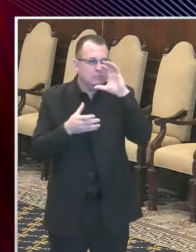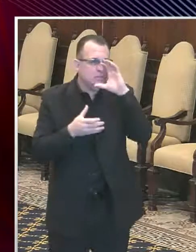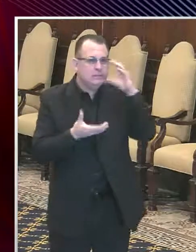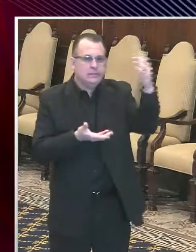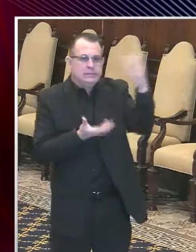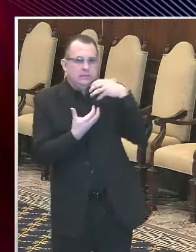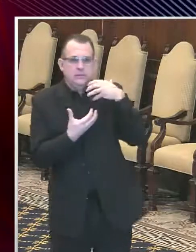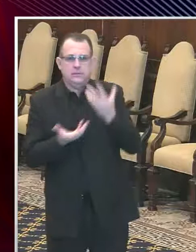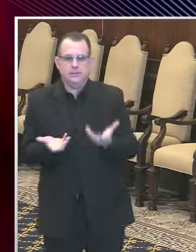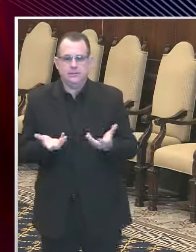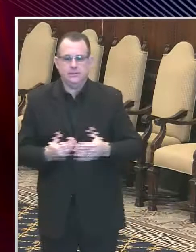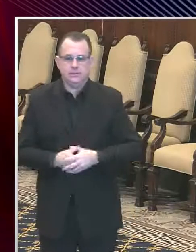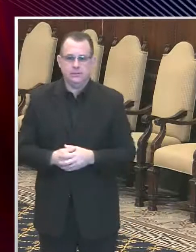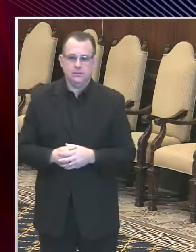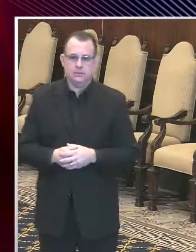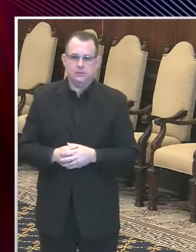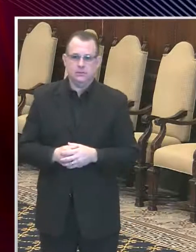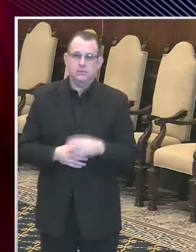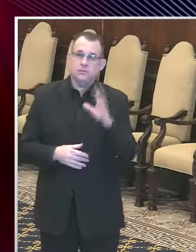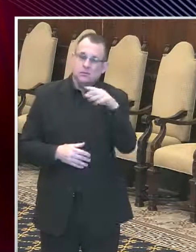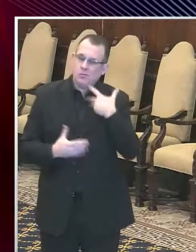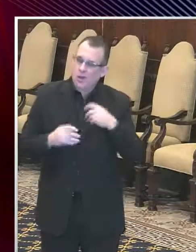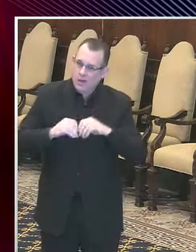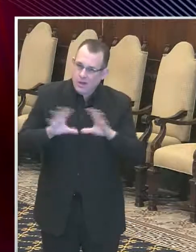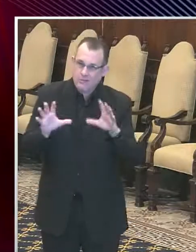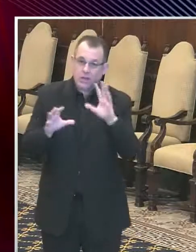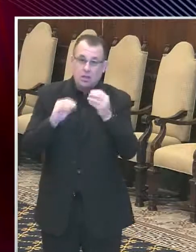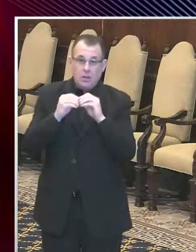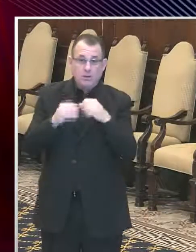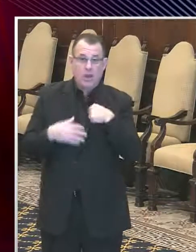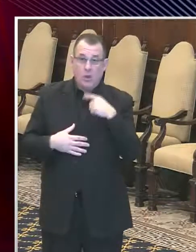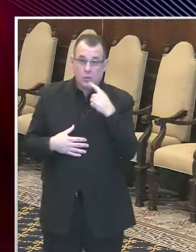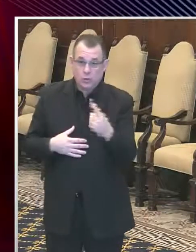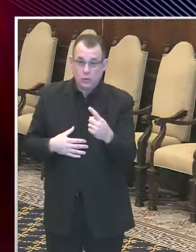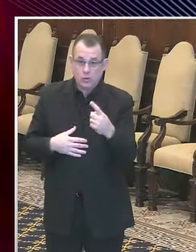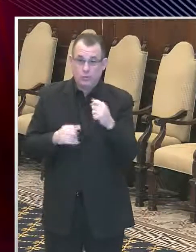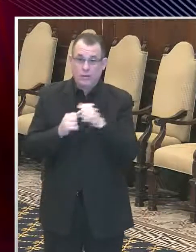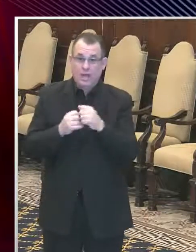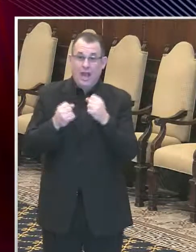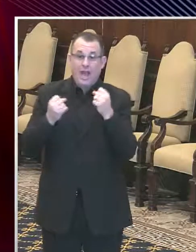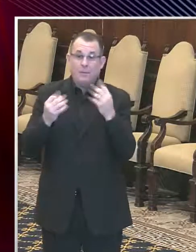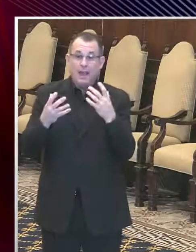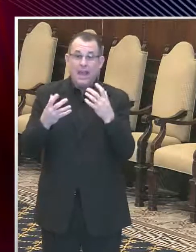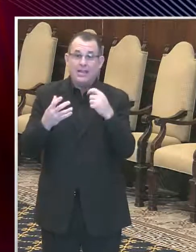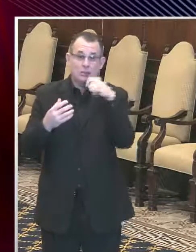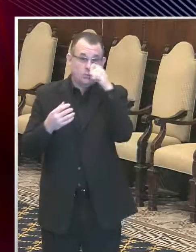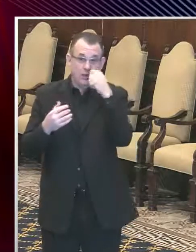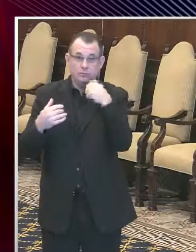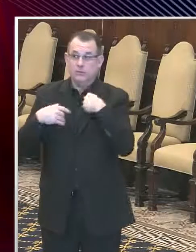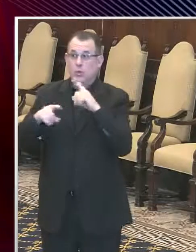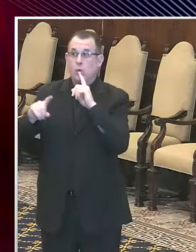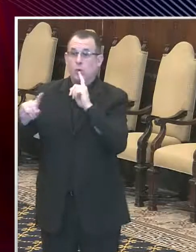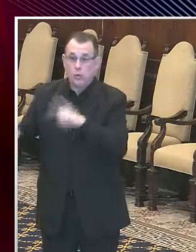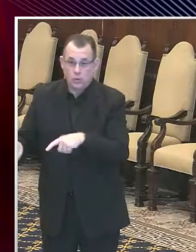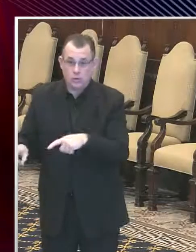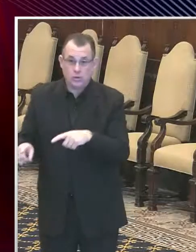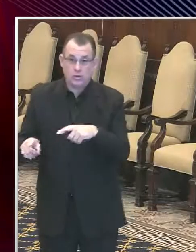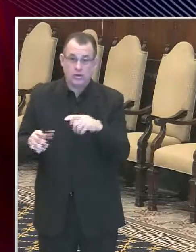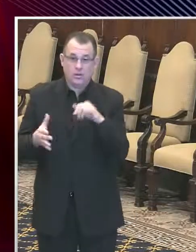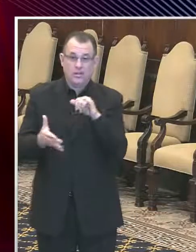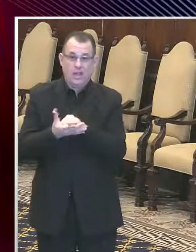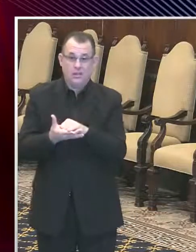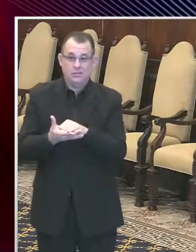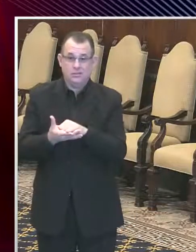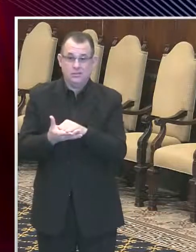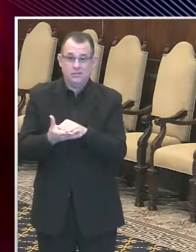So one thing I want to make clear is that the numbers I gave you about how many of these swabs that we ordered have, that's how many the health department has. Hospitals